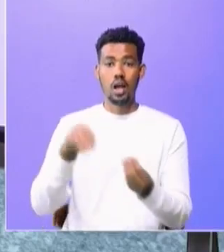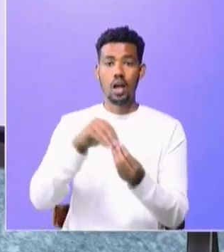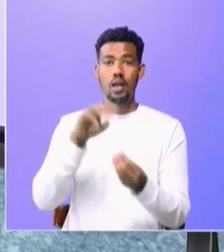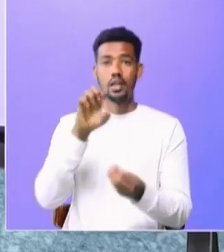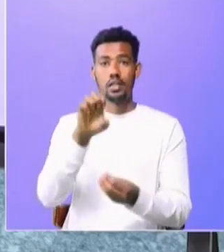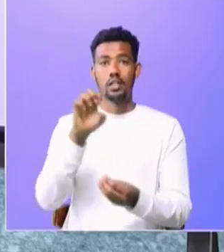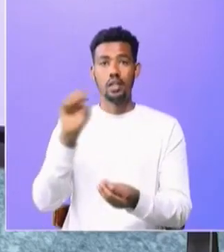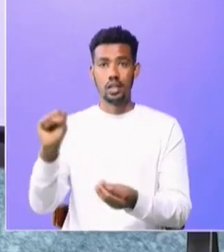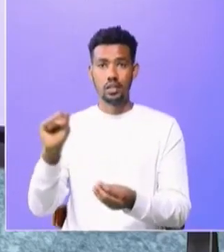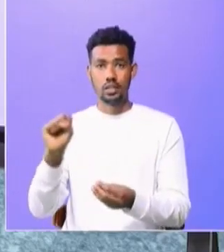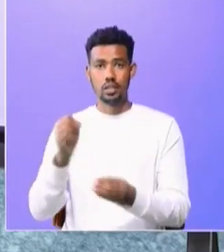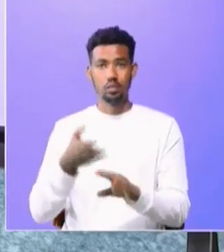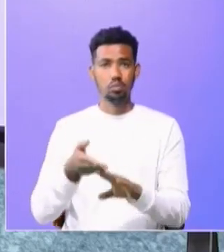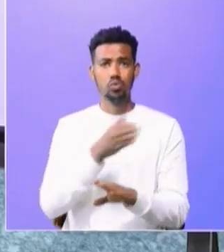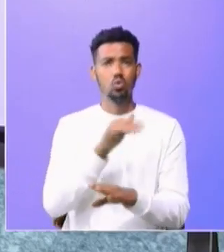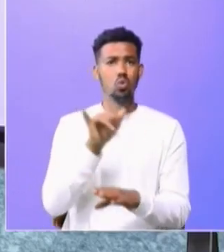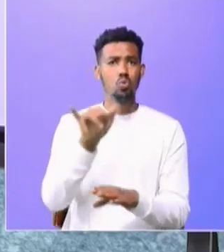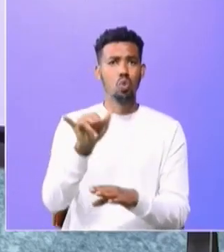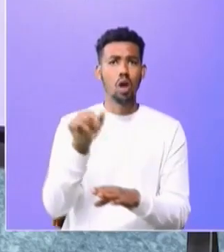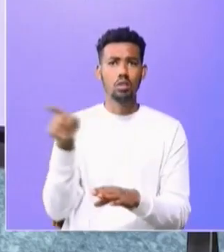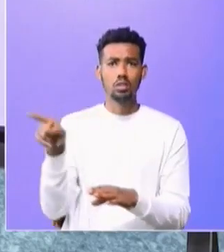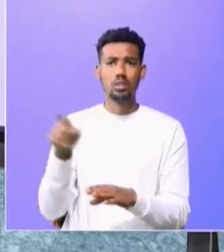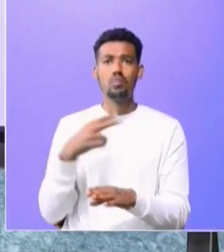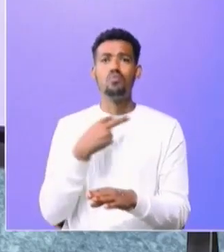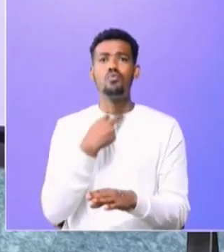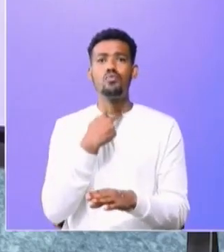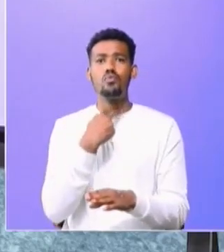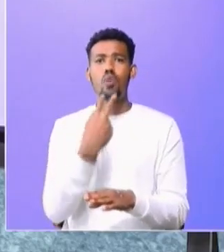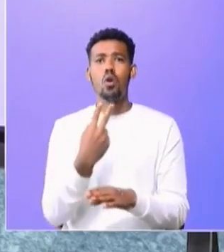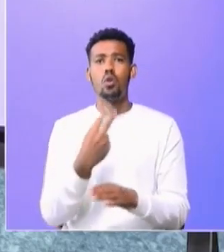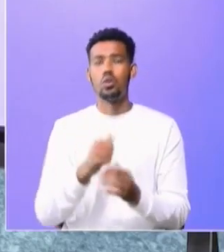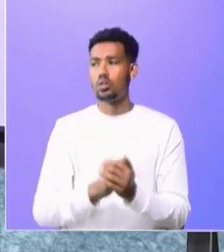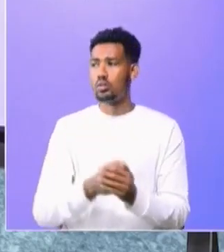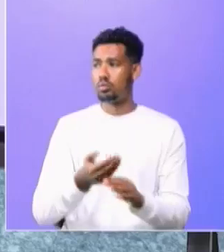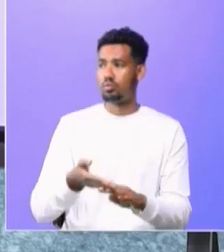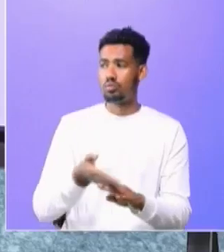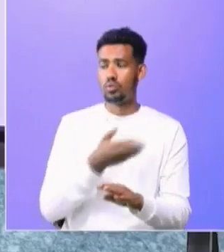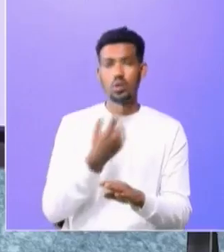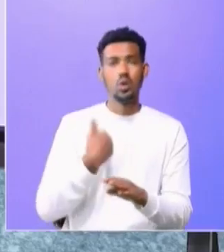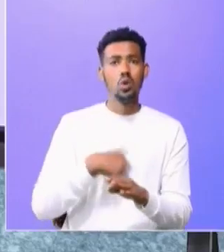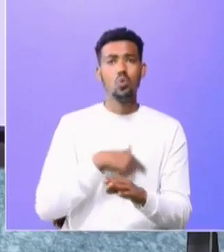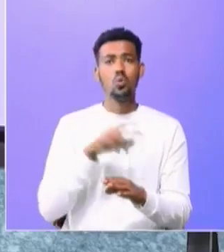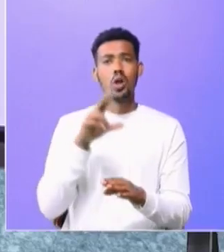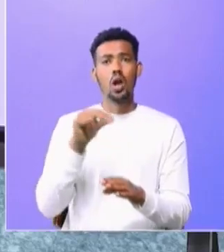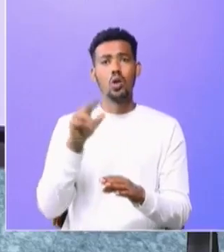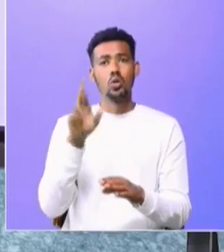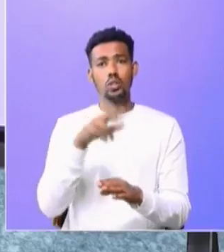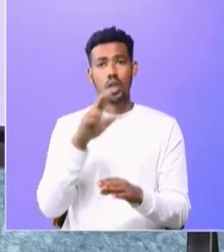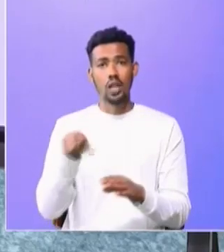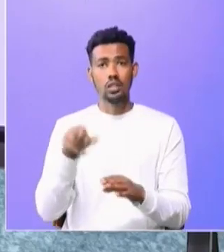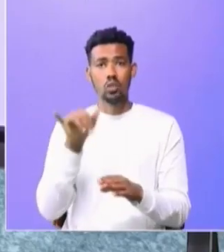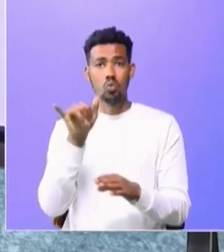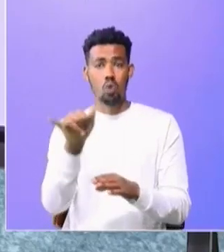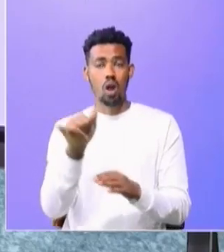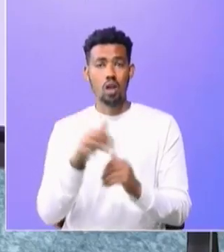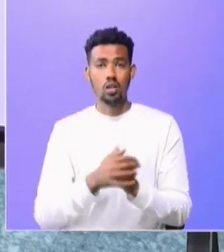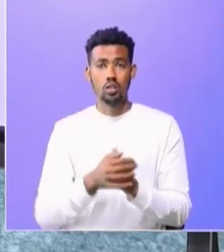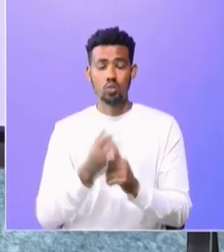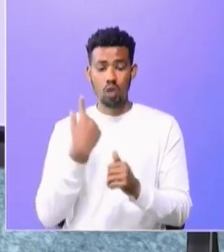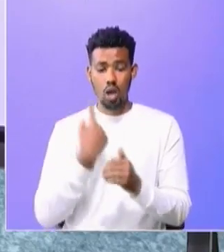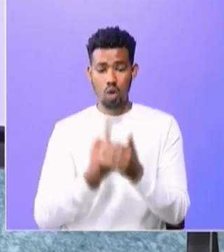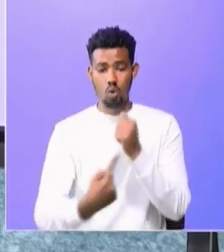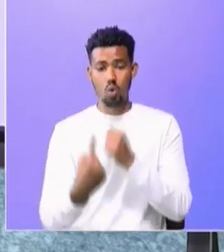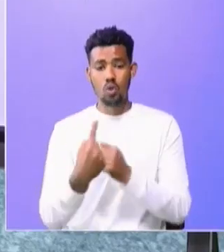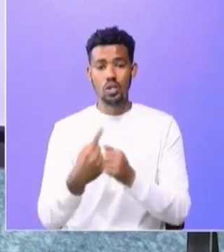but before y there is a vowel, as I mentioned before. So we are not cancel y. We are only